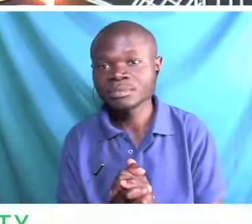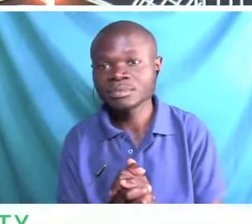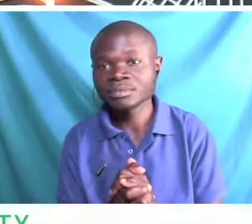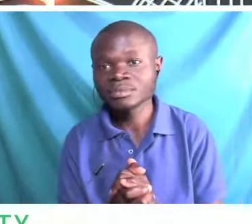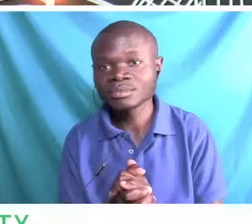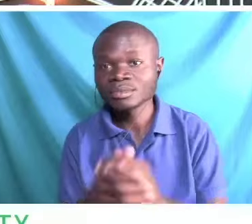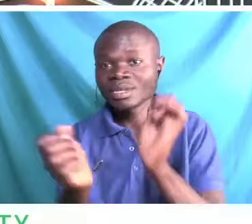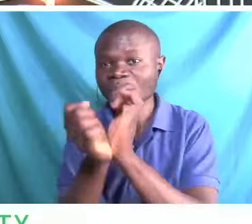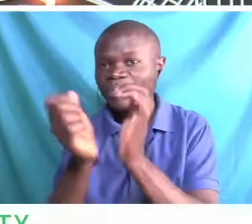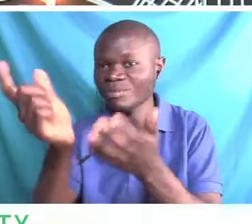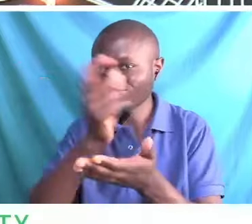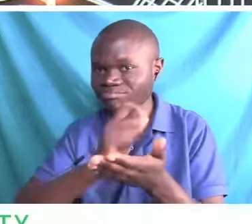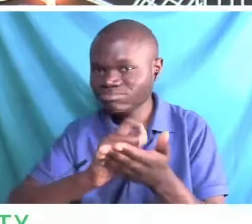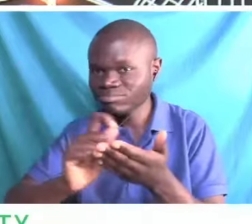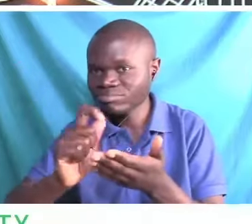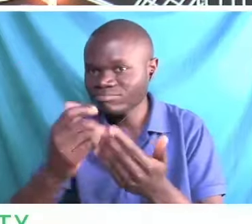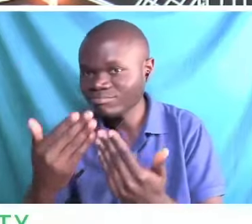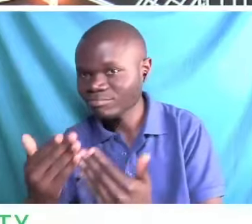Paul writes to them and he tells them,